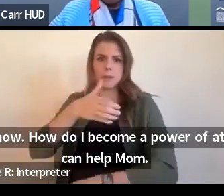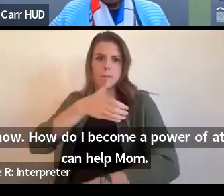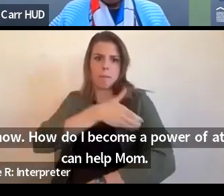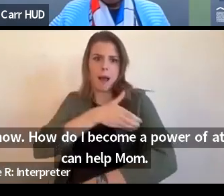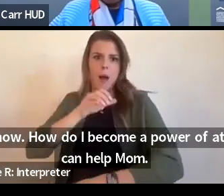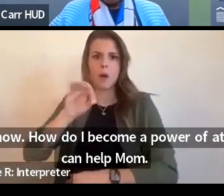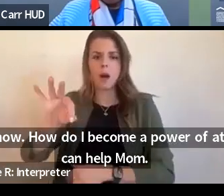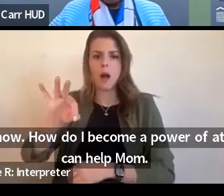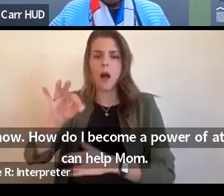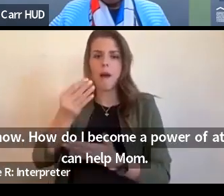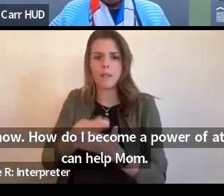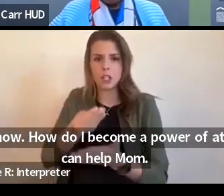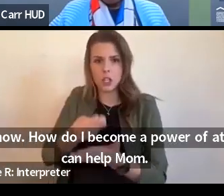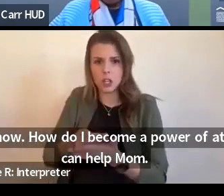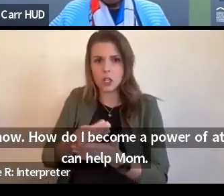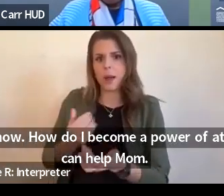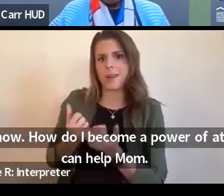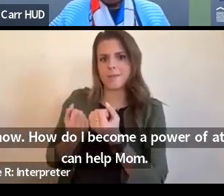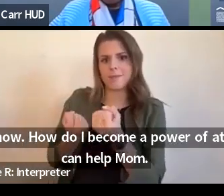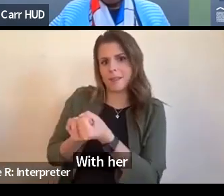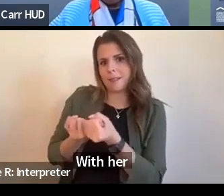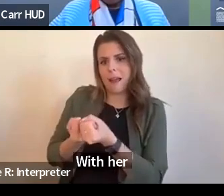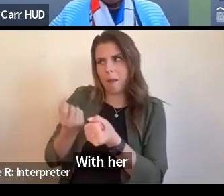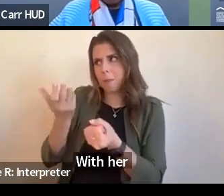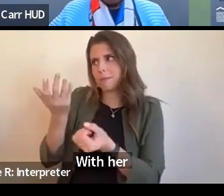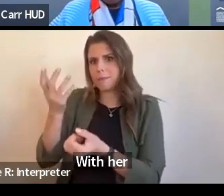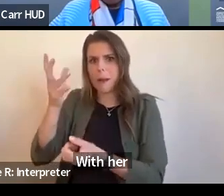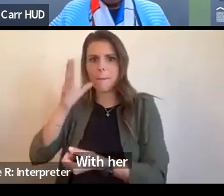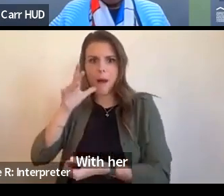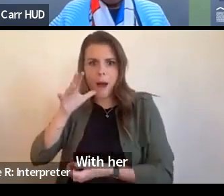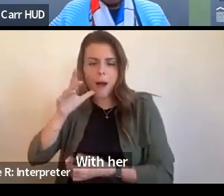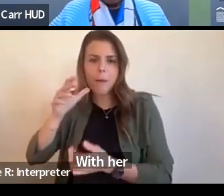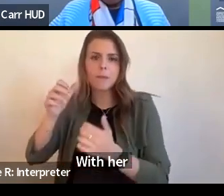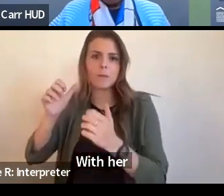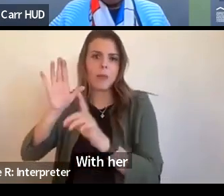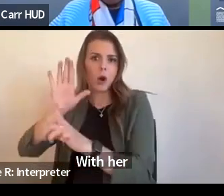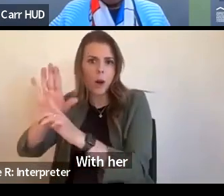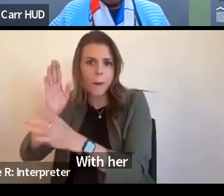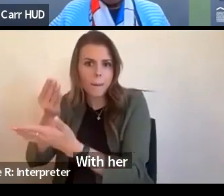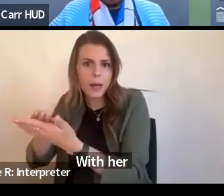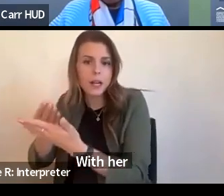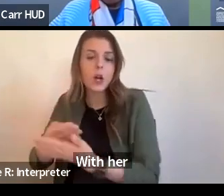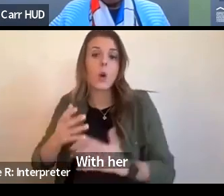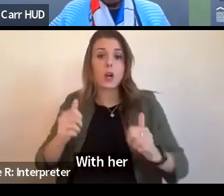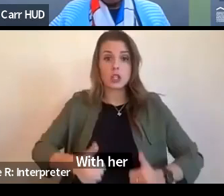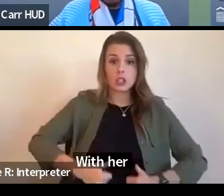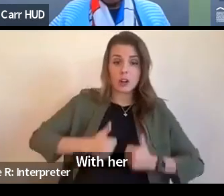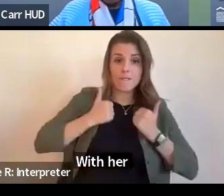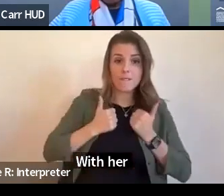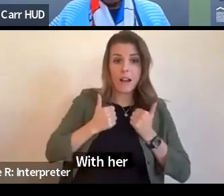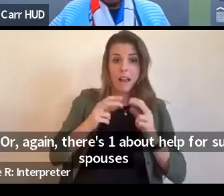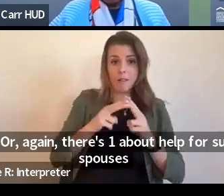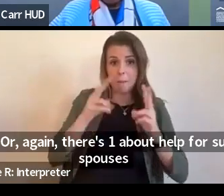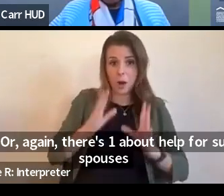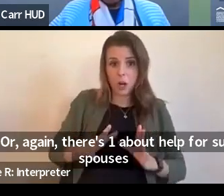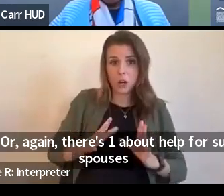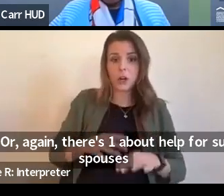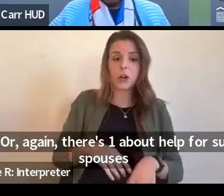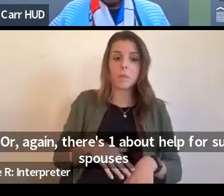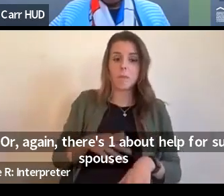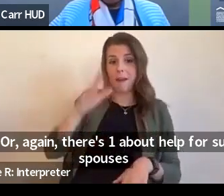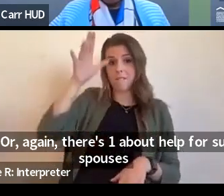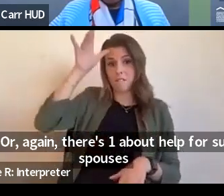Or again, there's one about help for surviving spouses, right? And so when my father passed away last